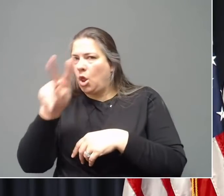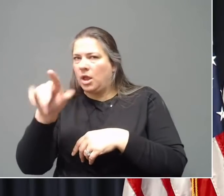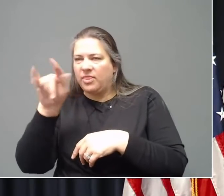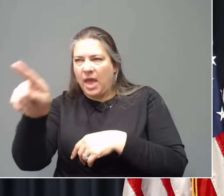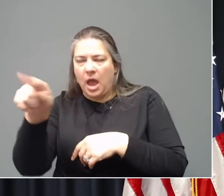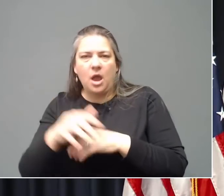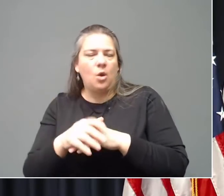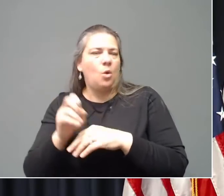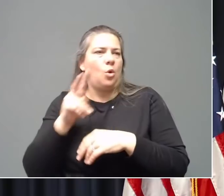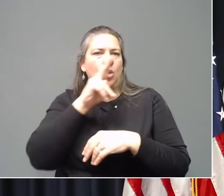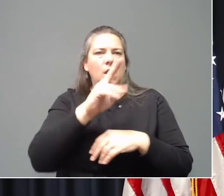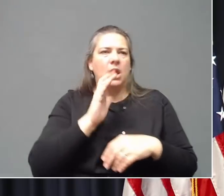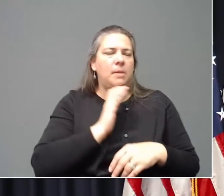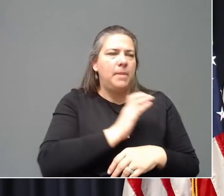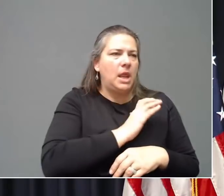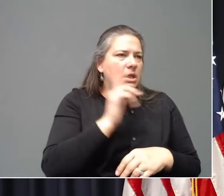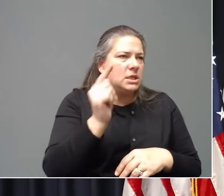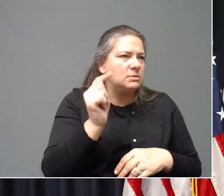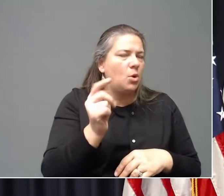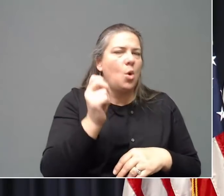the rest. Almost every day